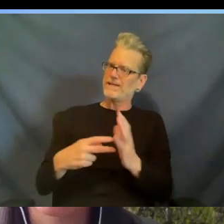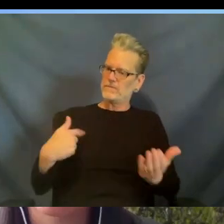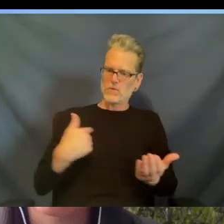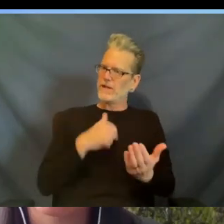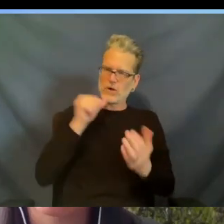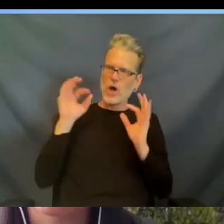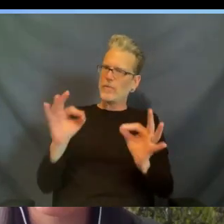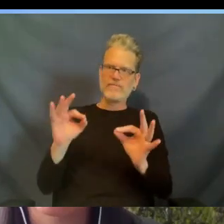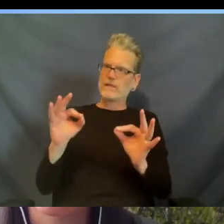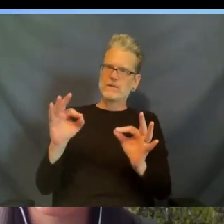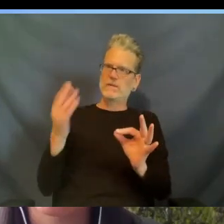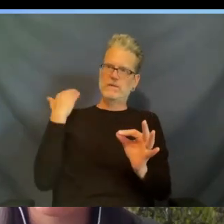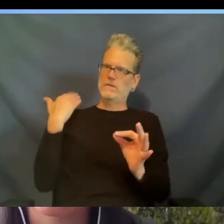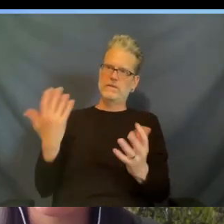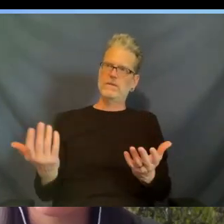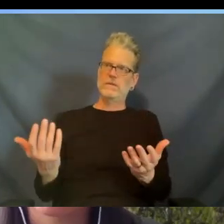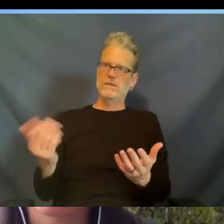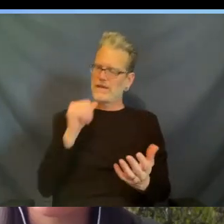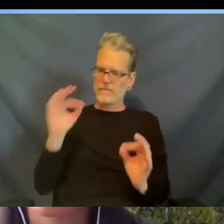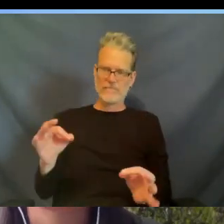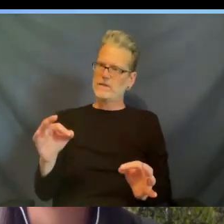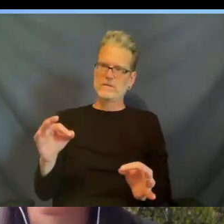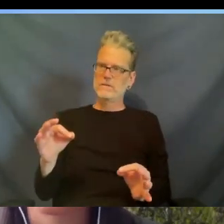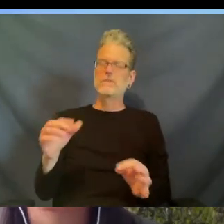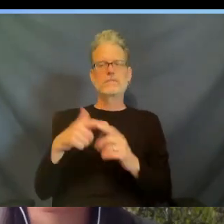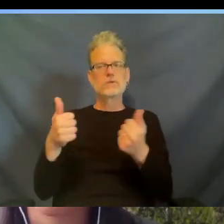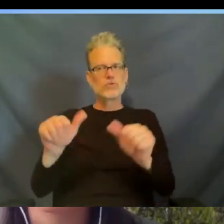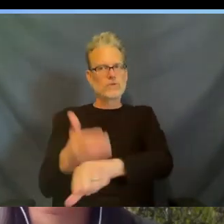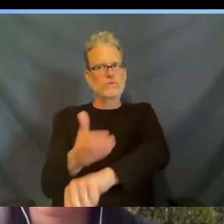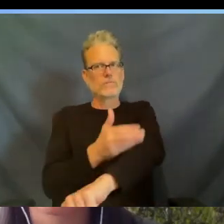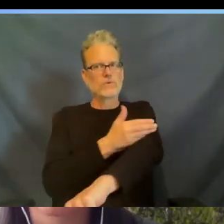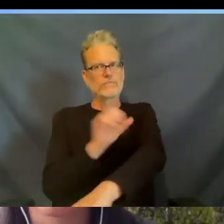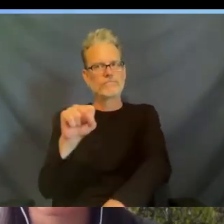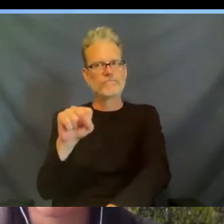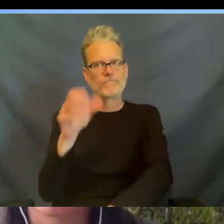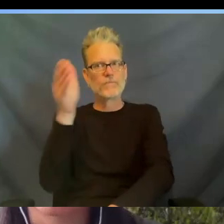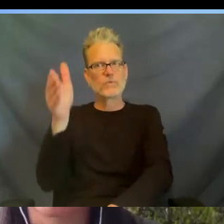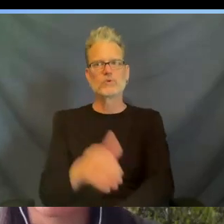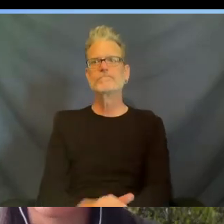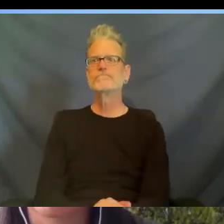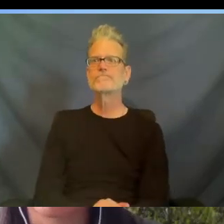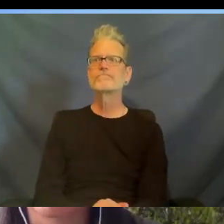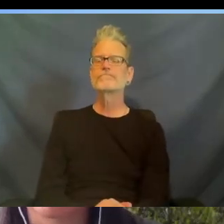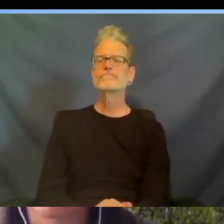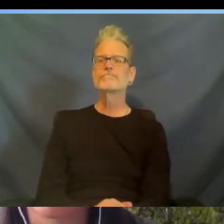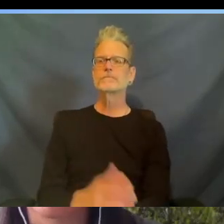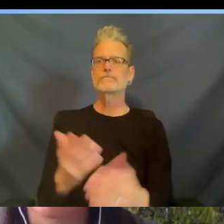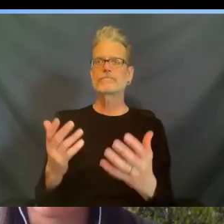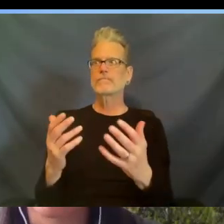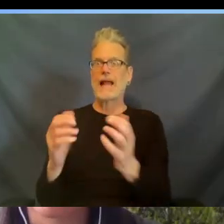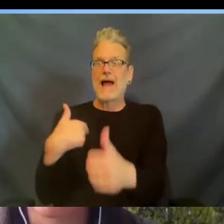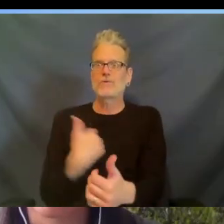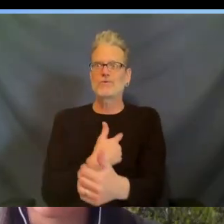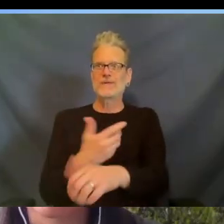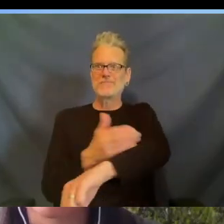in the past, but we are always trying to do better going forward in the future. And so we can't know how to do better if we don't